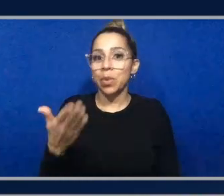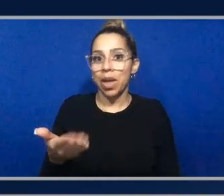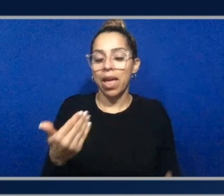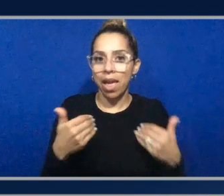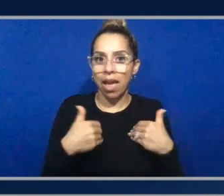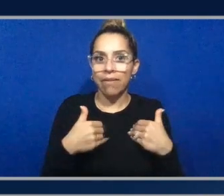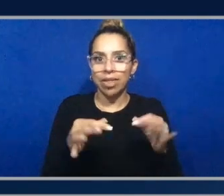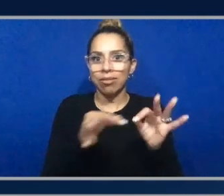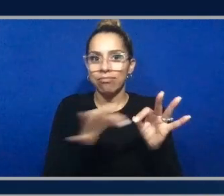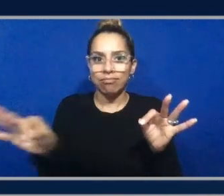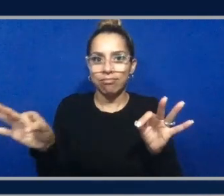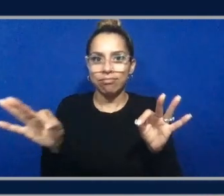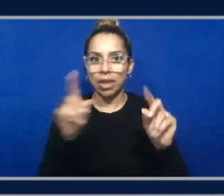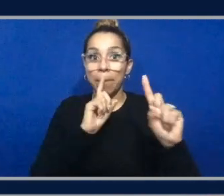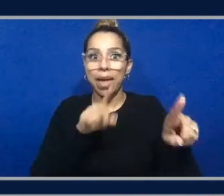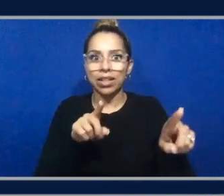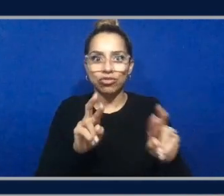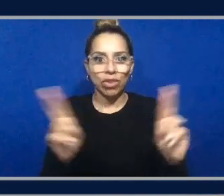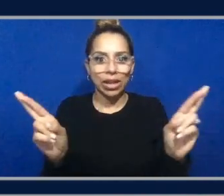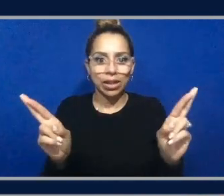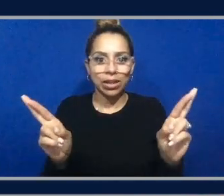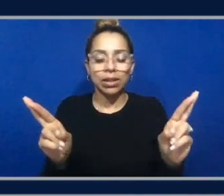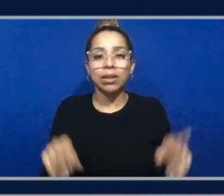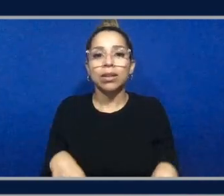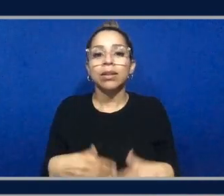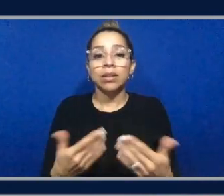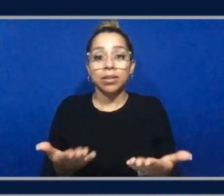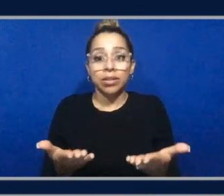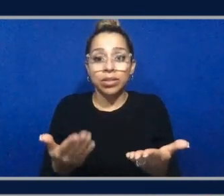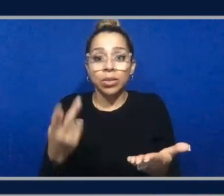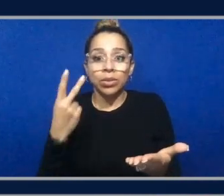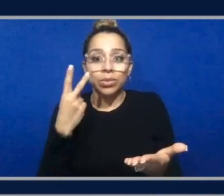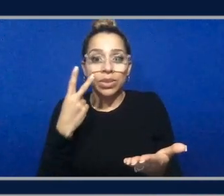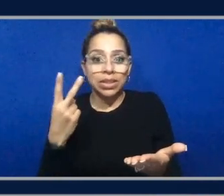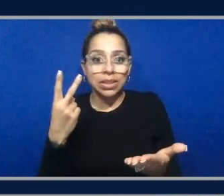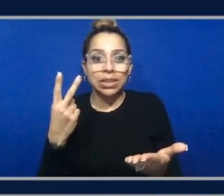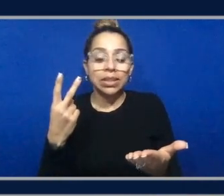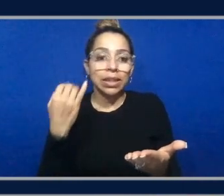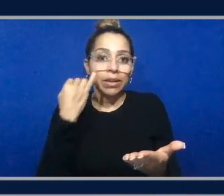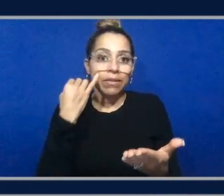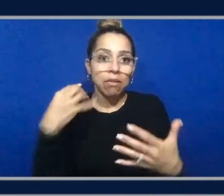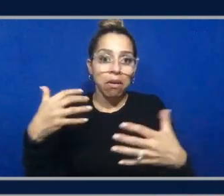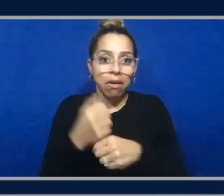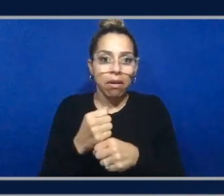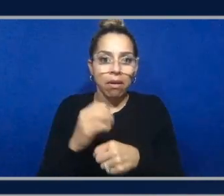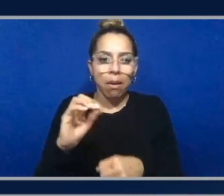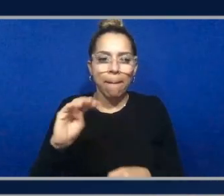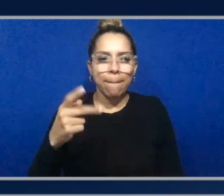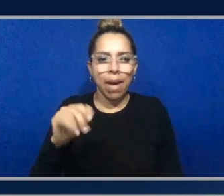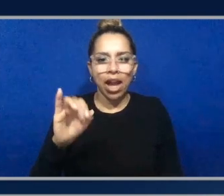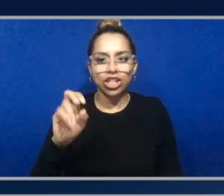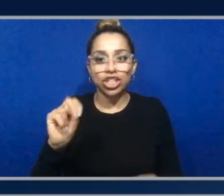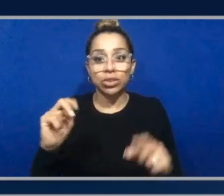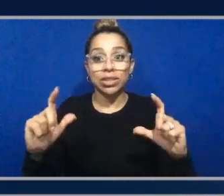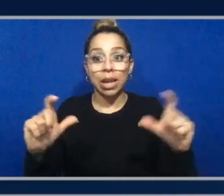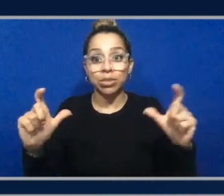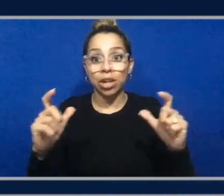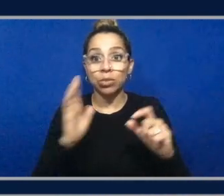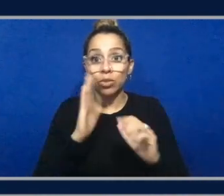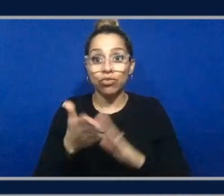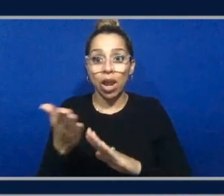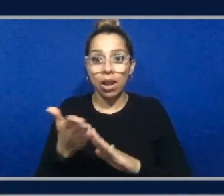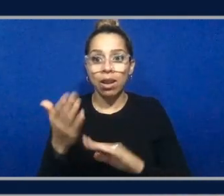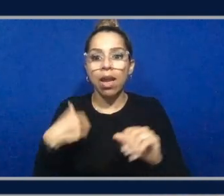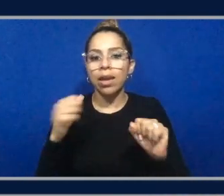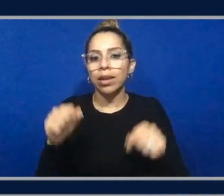to see if the compaction or the snapshot has run on my table, I can make use of the get table maintenance job status. Okay. As